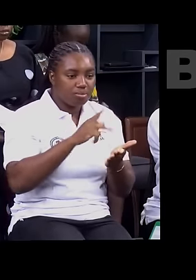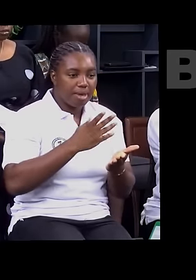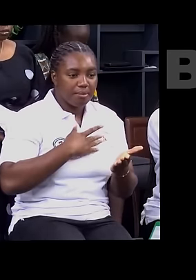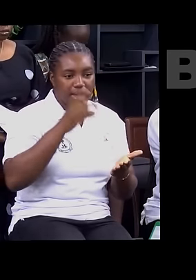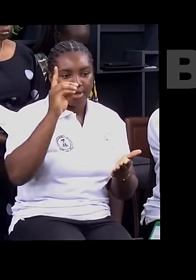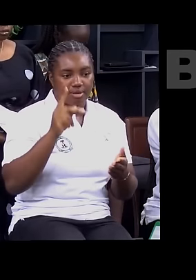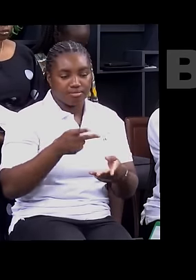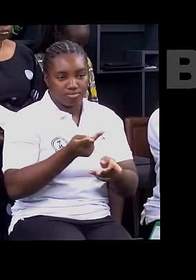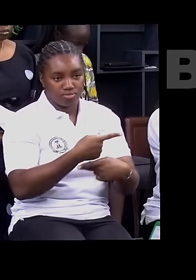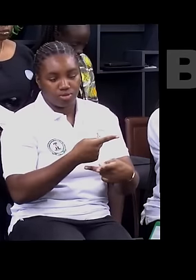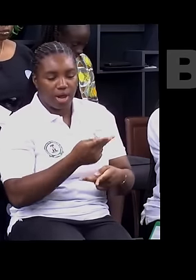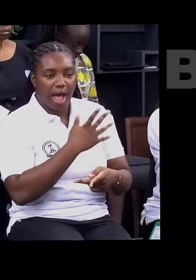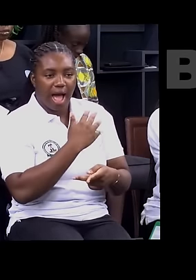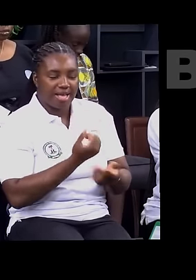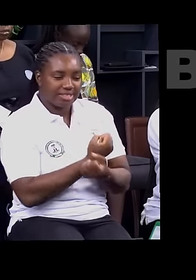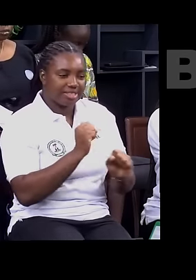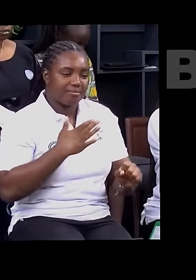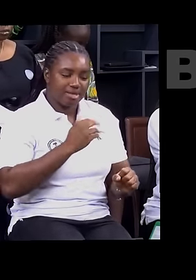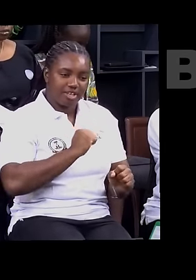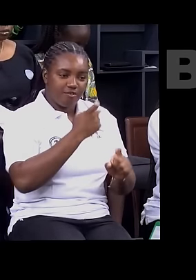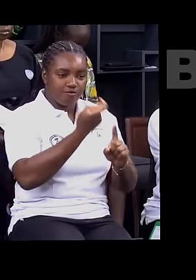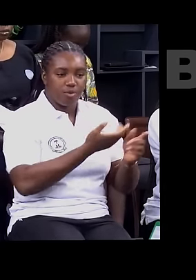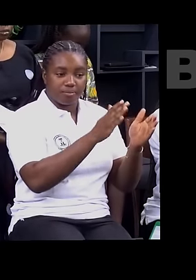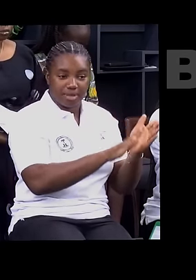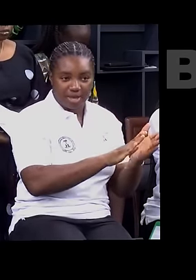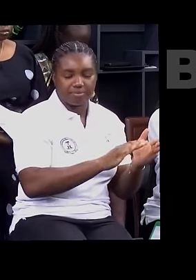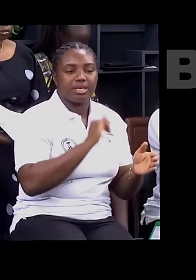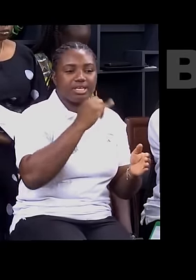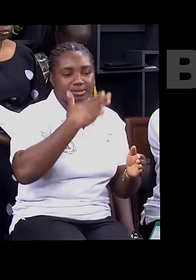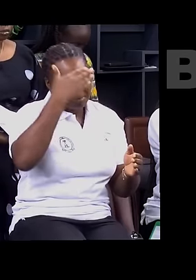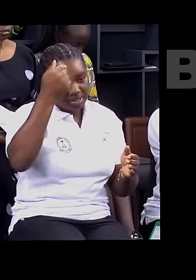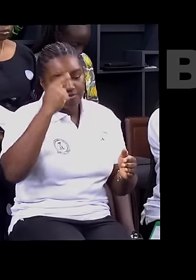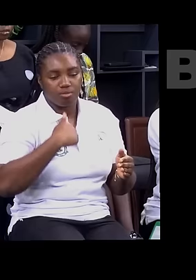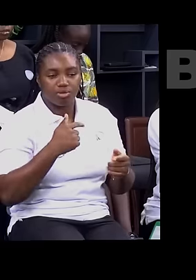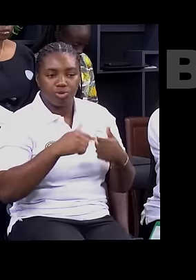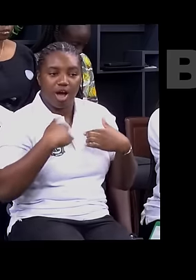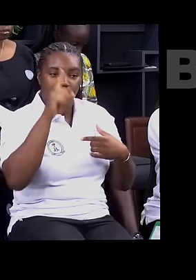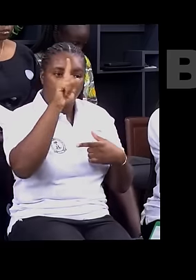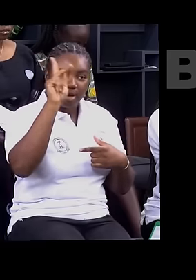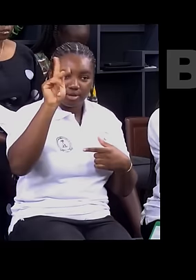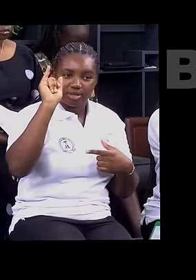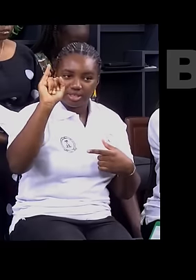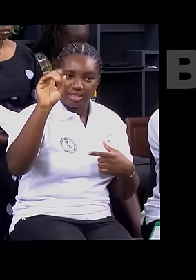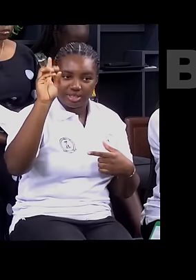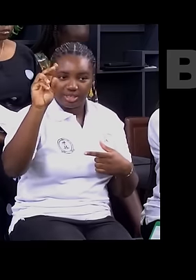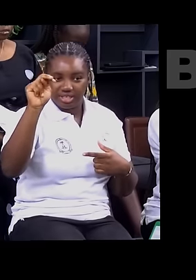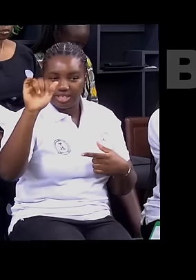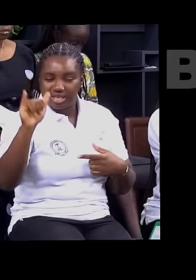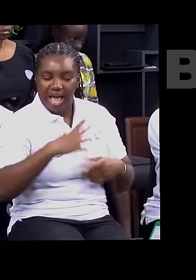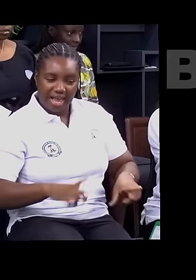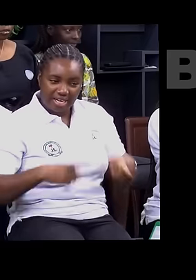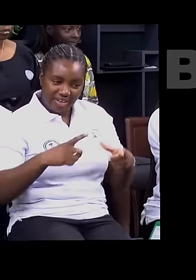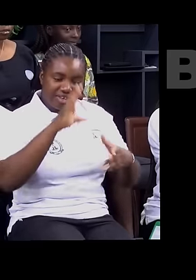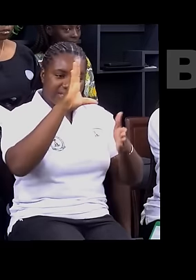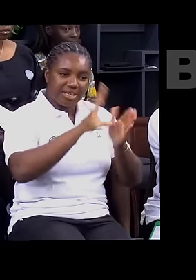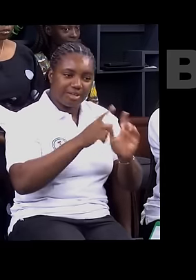save myself from dying. So it is better for me to have one kidney and live than to die with